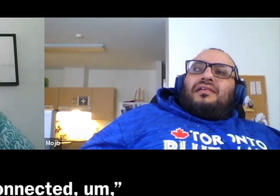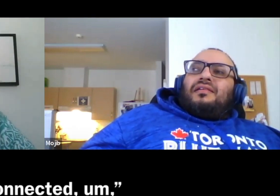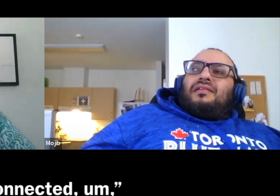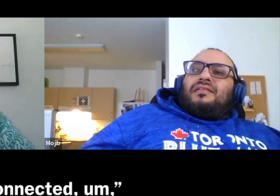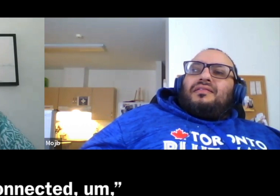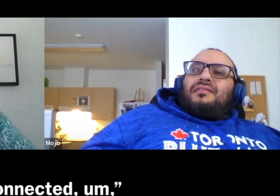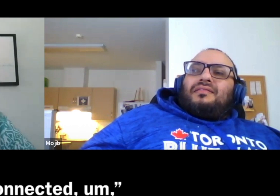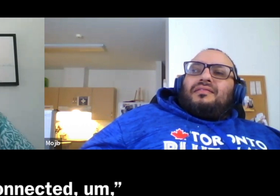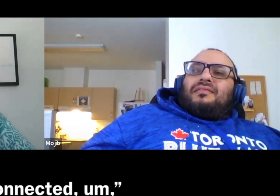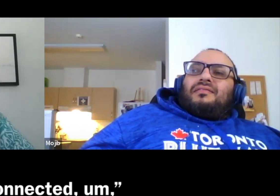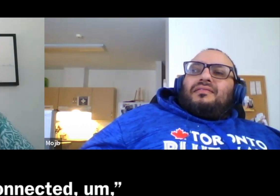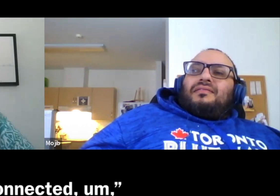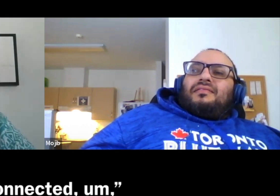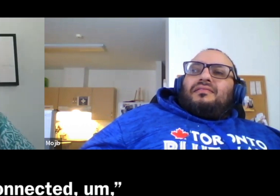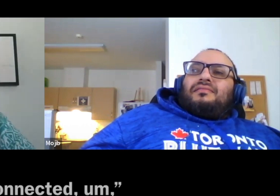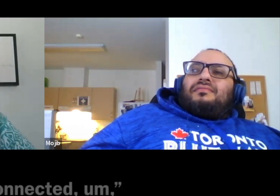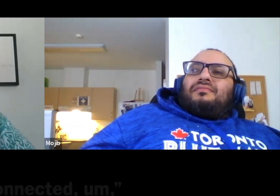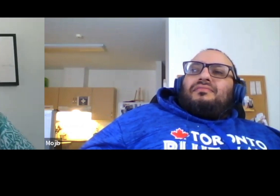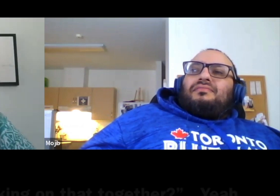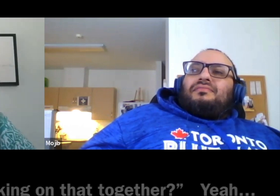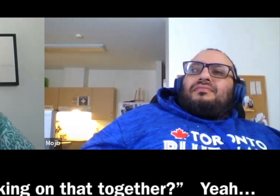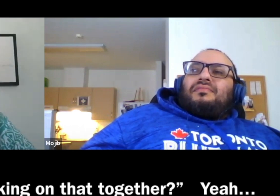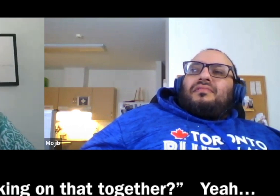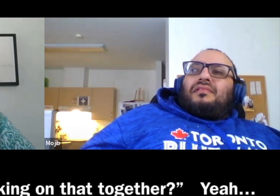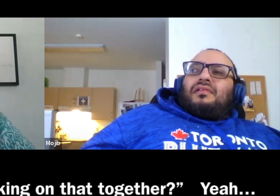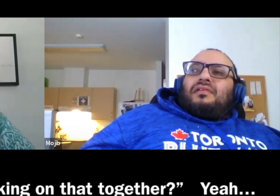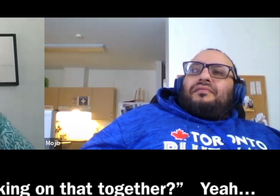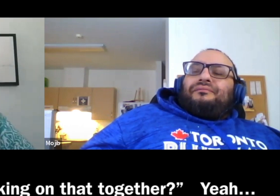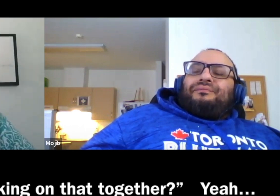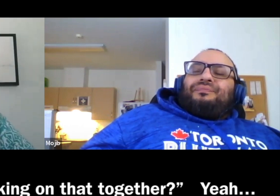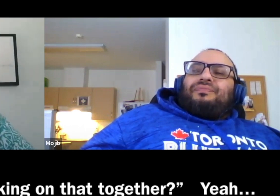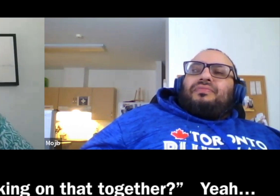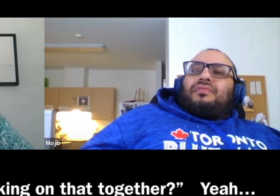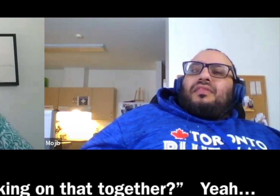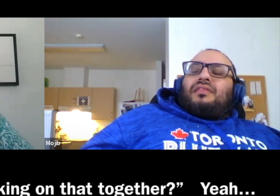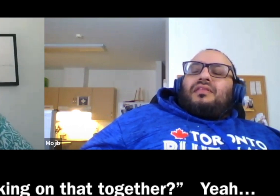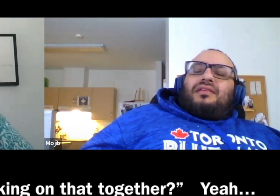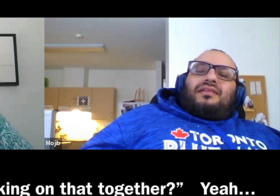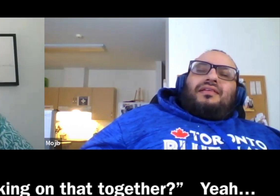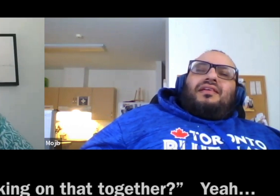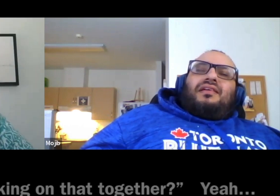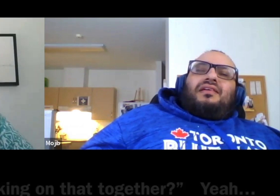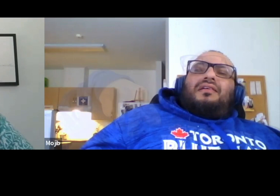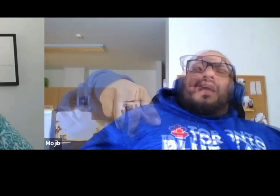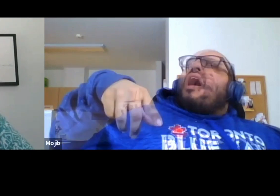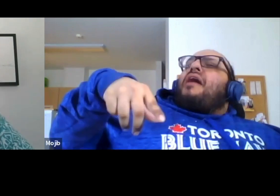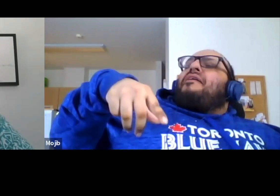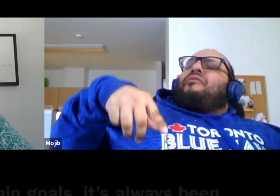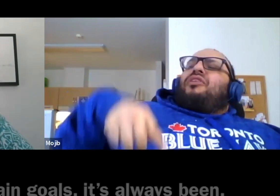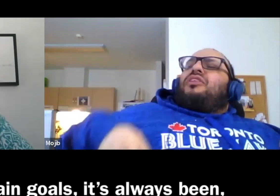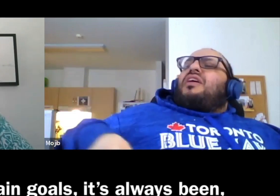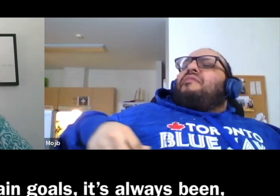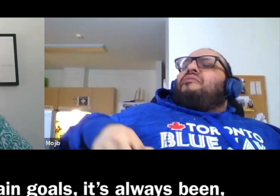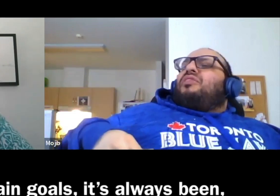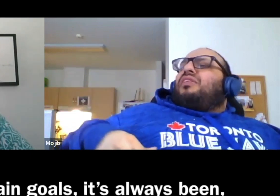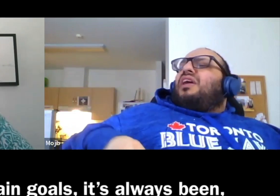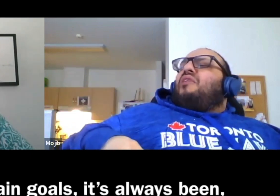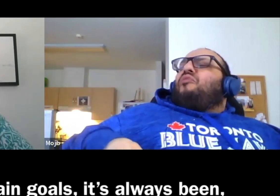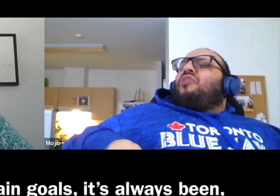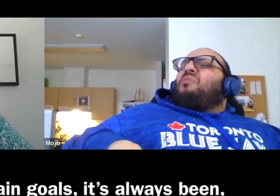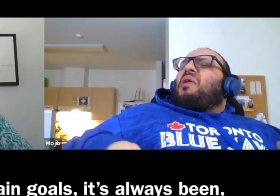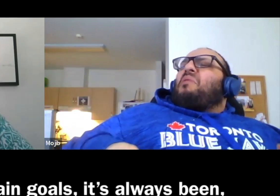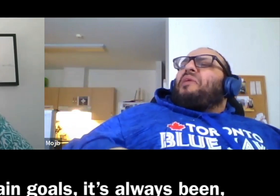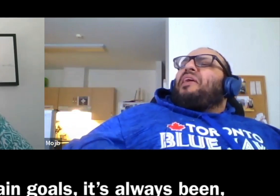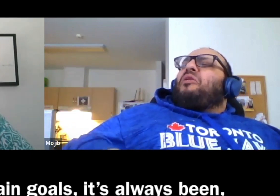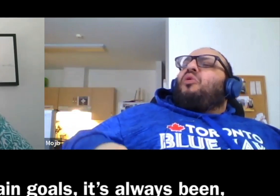and how we got connected, and we started working on that together? Yeah, it was